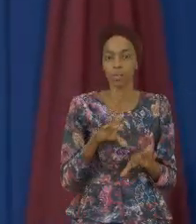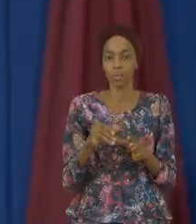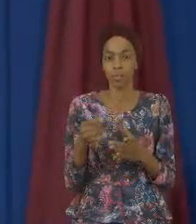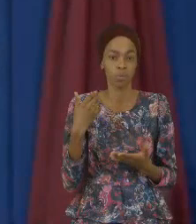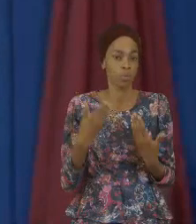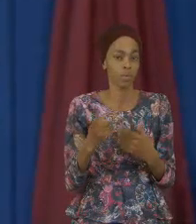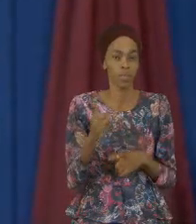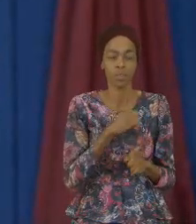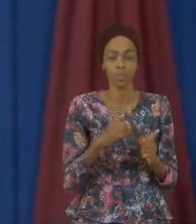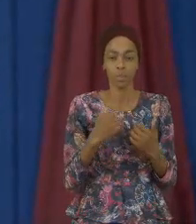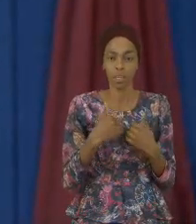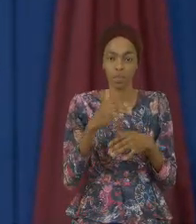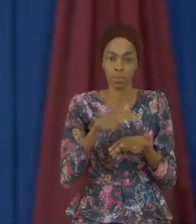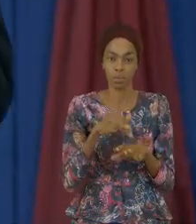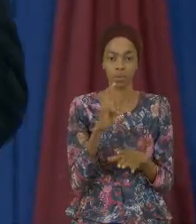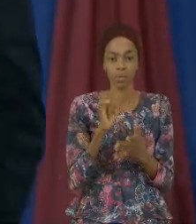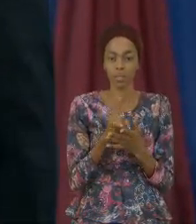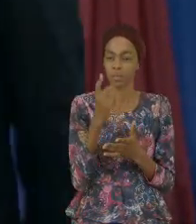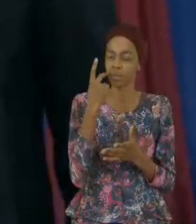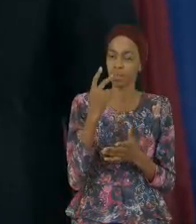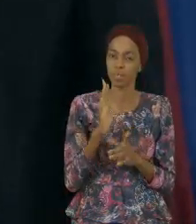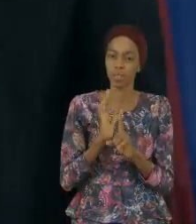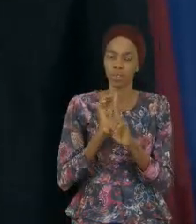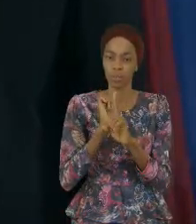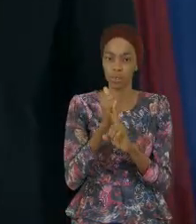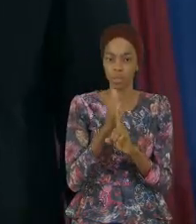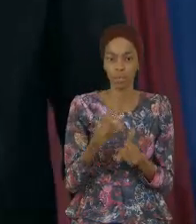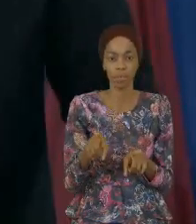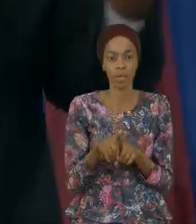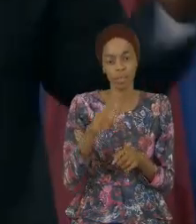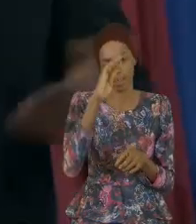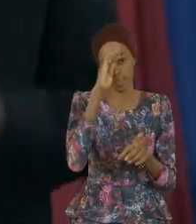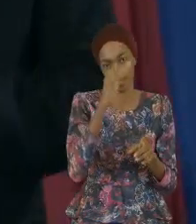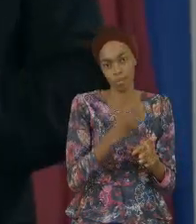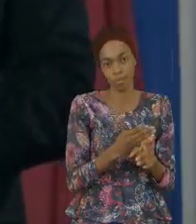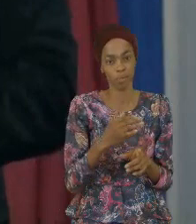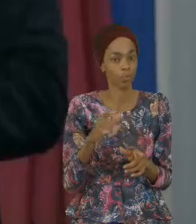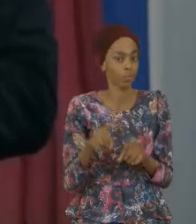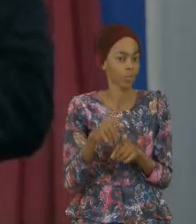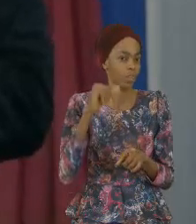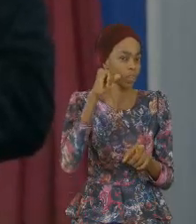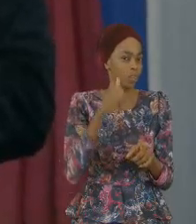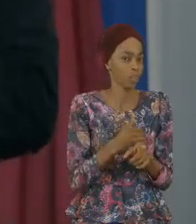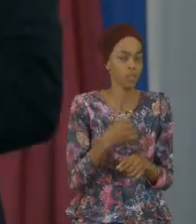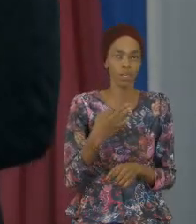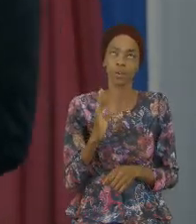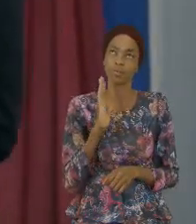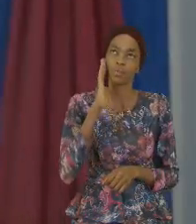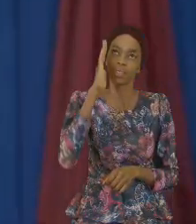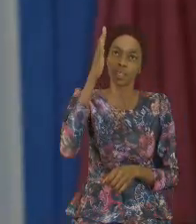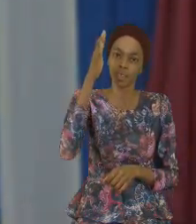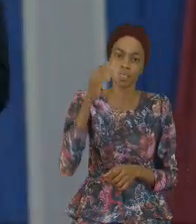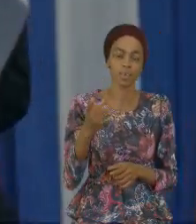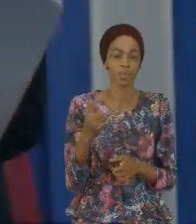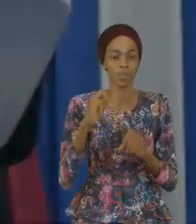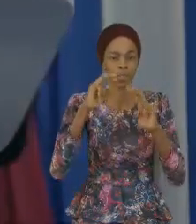has called you to, that you see yourself as a son, a daughter of destiny. The topic